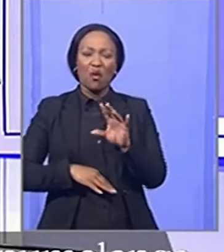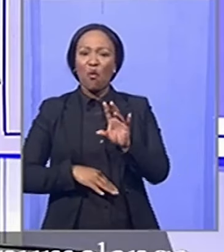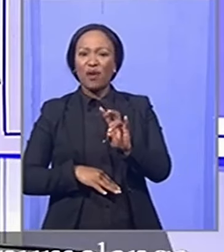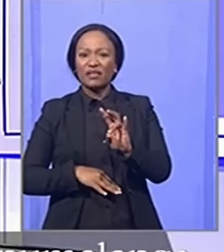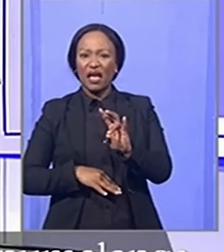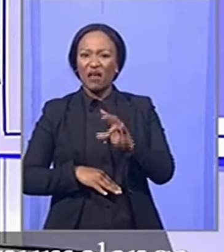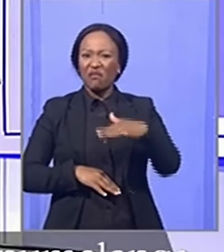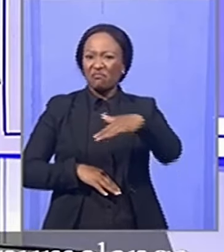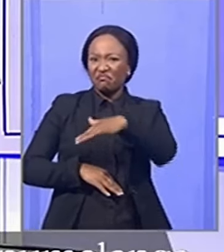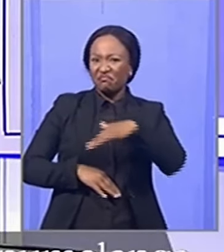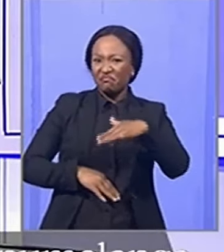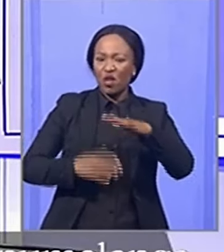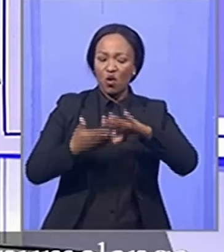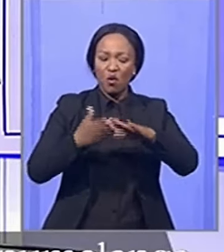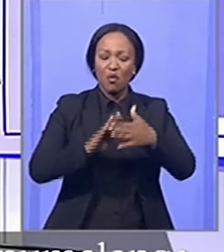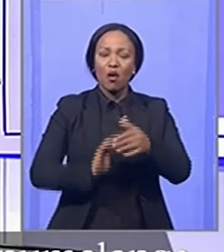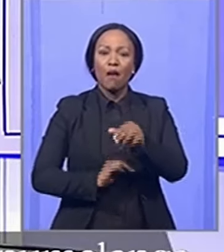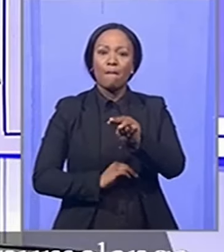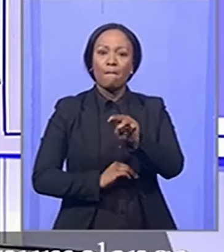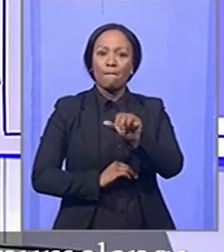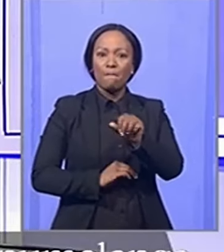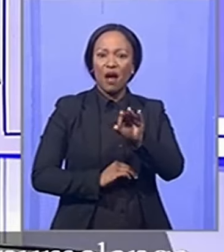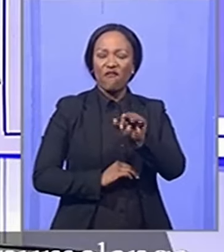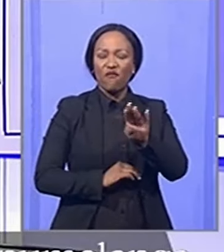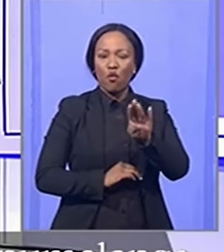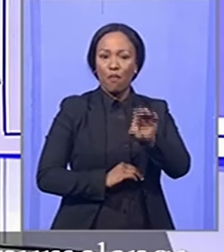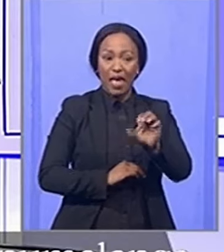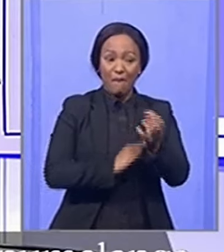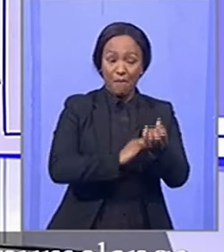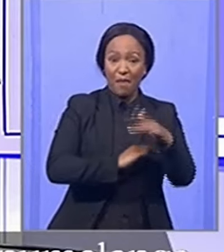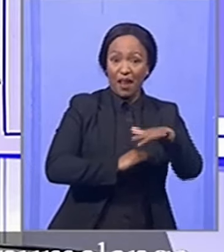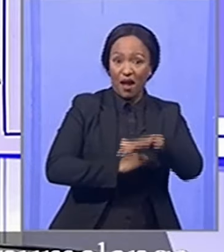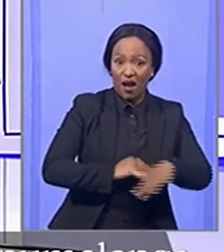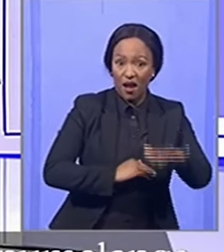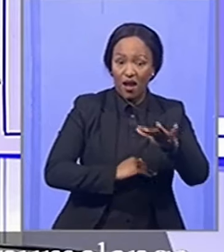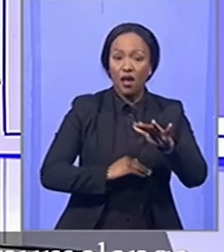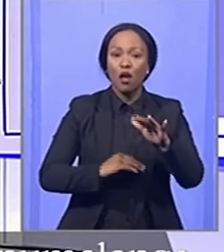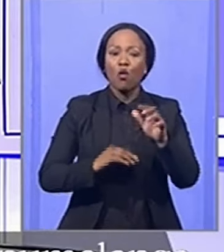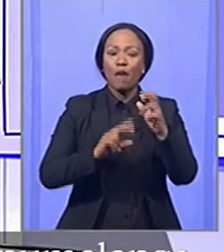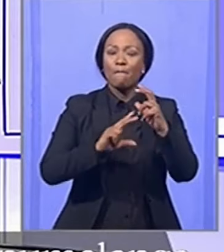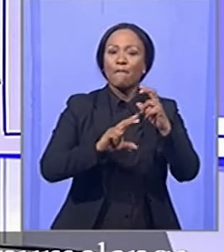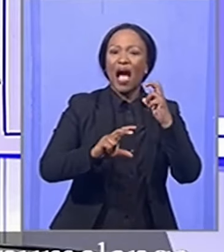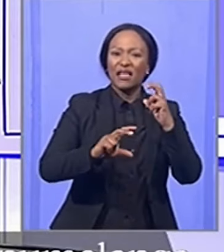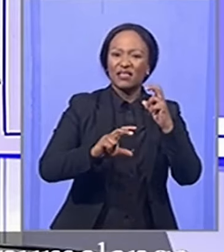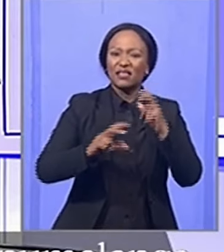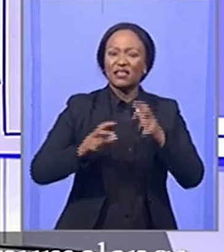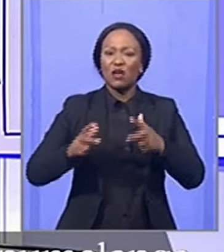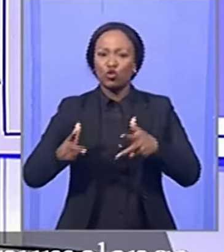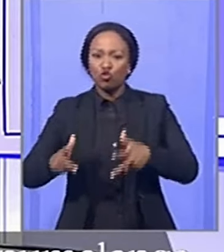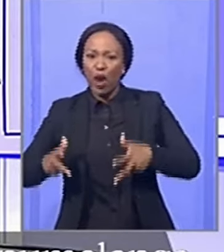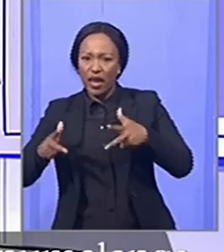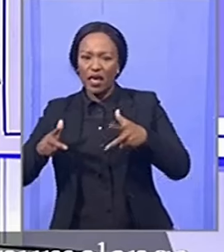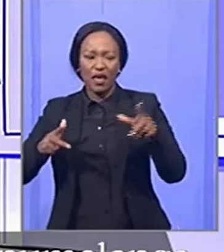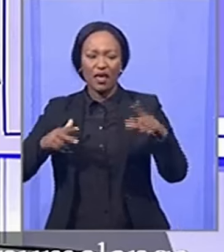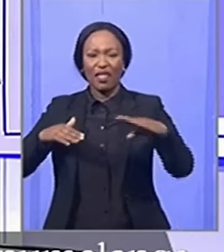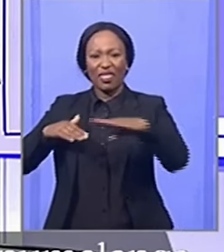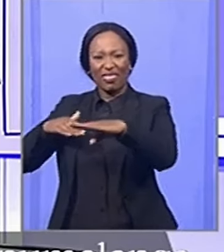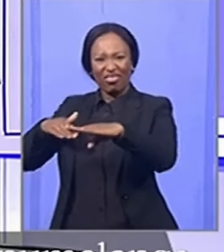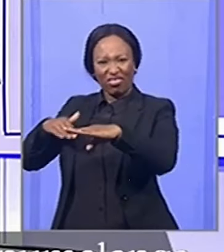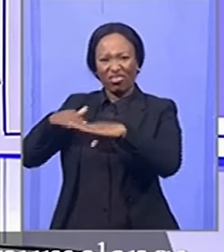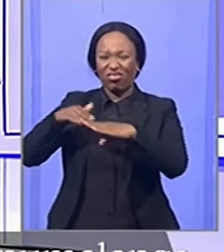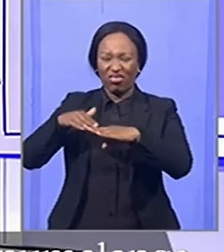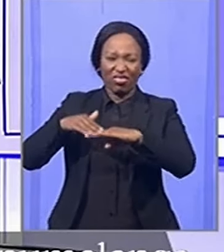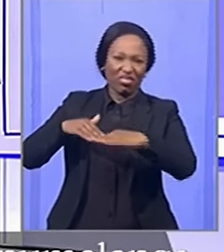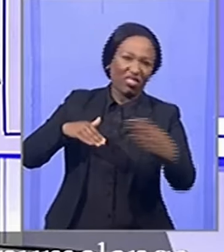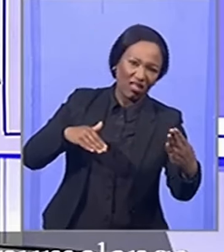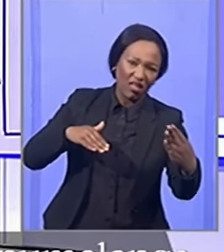wa Mafube ka ntlenyana ho Middleburg ka mora hore bese ya bona e thulwe ke terene e tsamaisang thepa. Mokganni wa bese